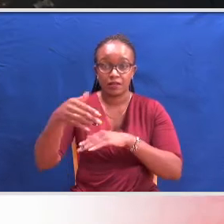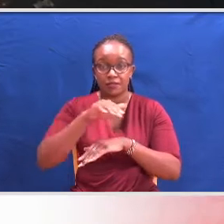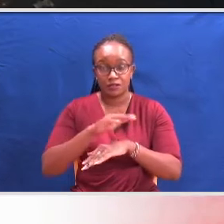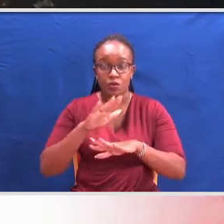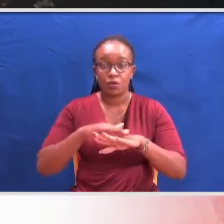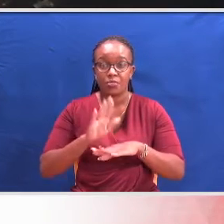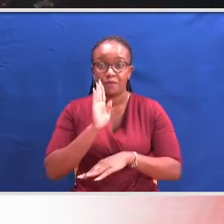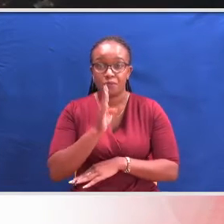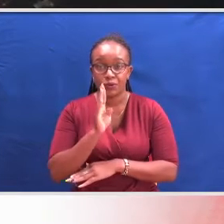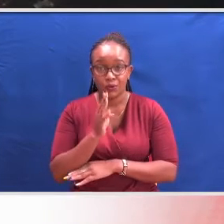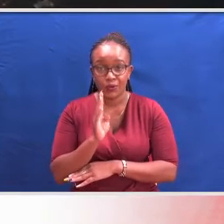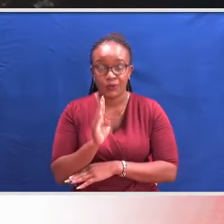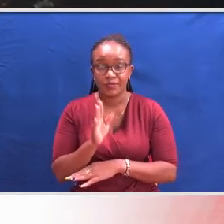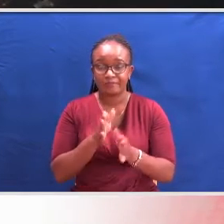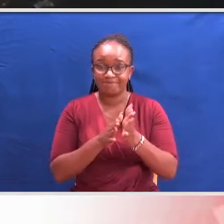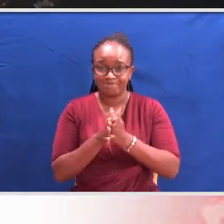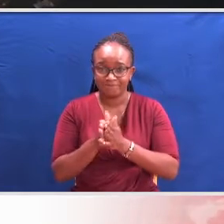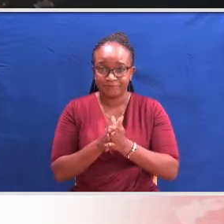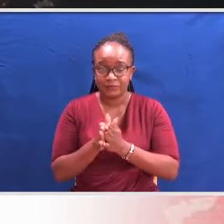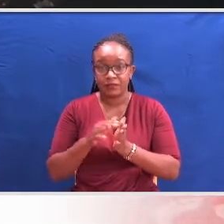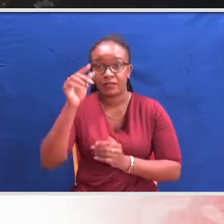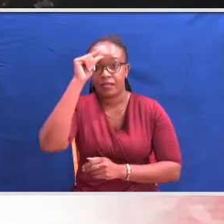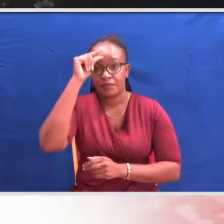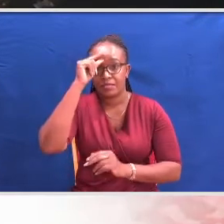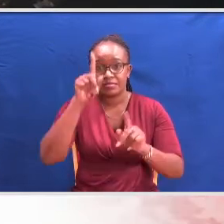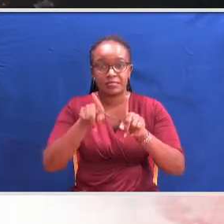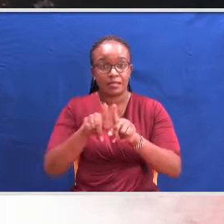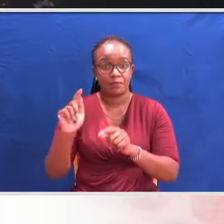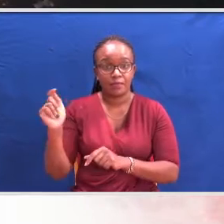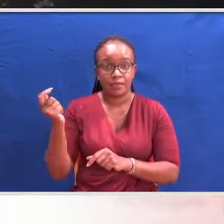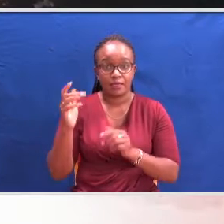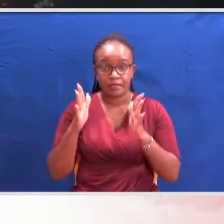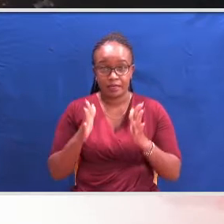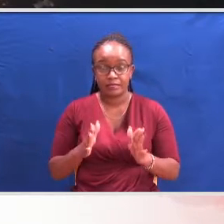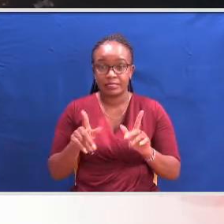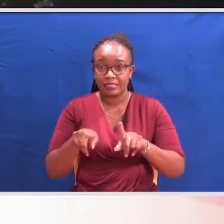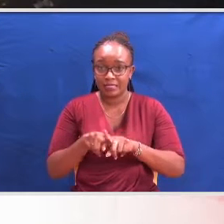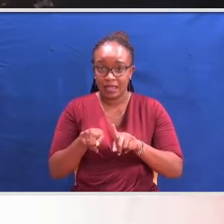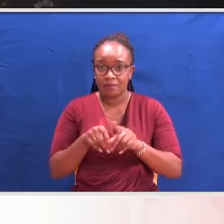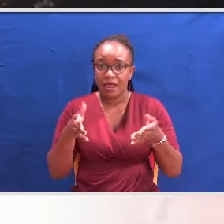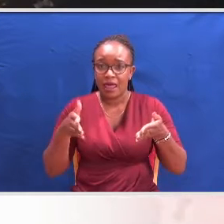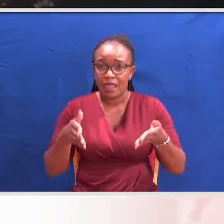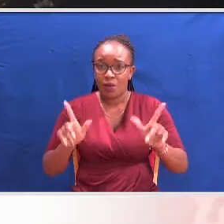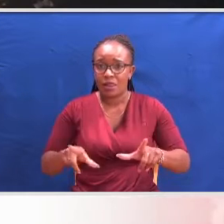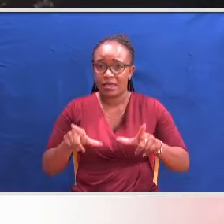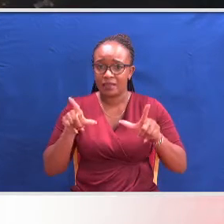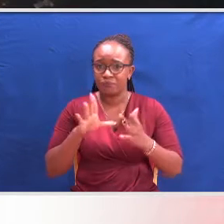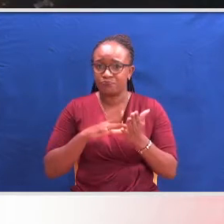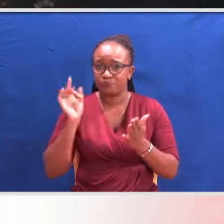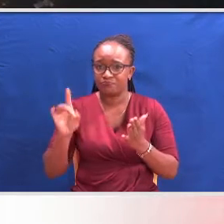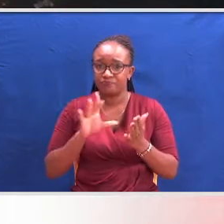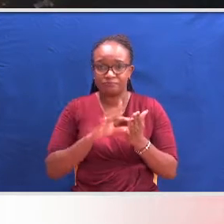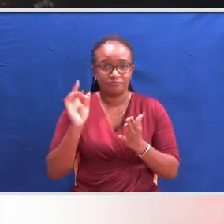of the borrowing appetite of the government and Kenyans, and the ever-rising cost of living has pushed Kenyans to look